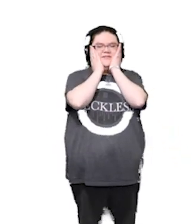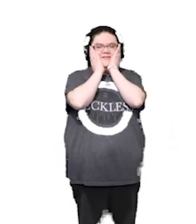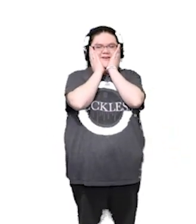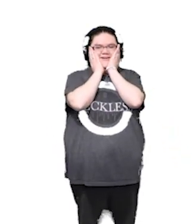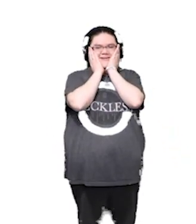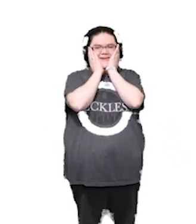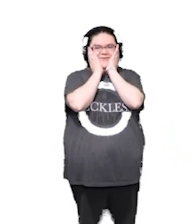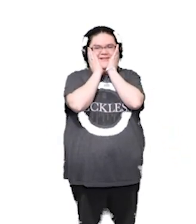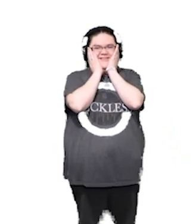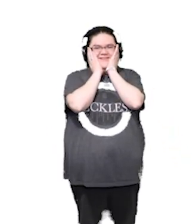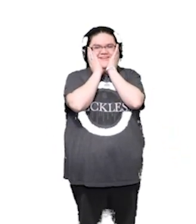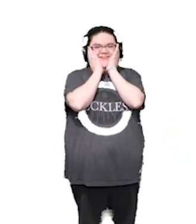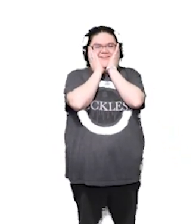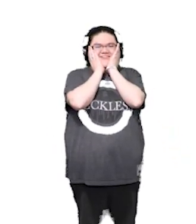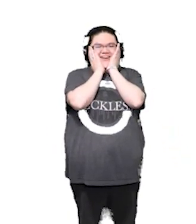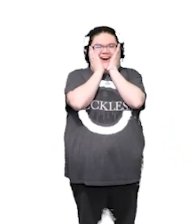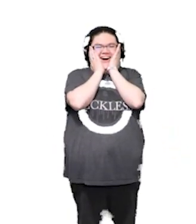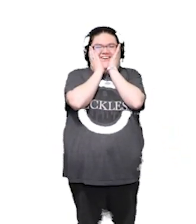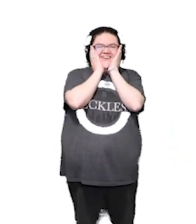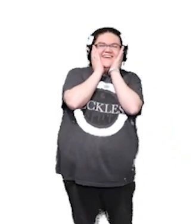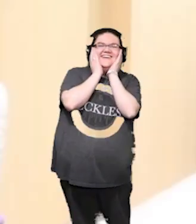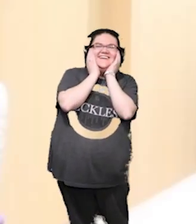Oh, no, this is not going to end well.